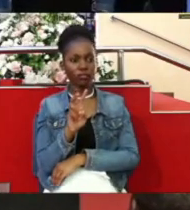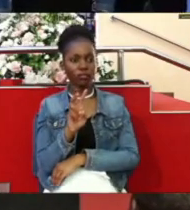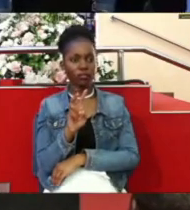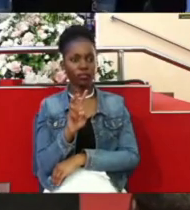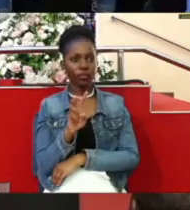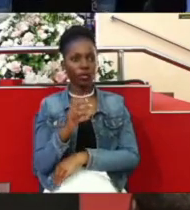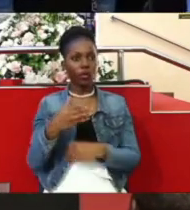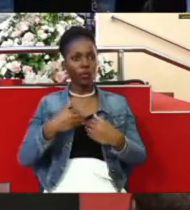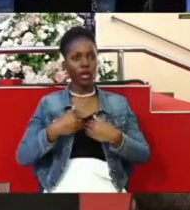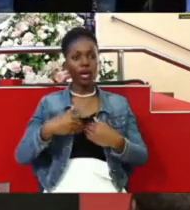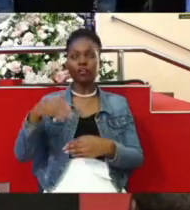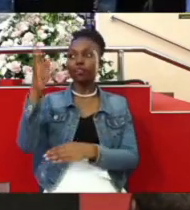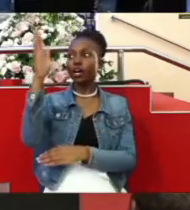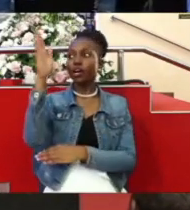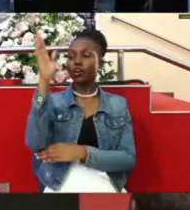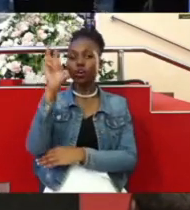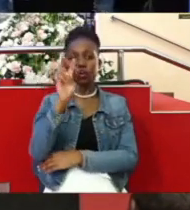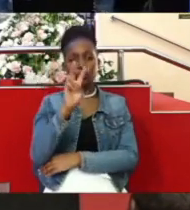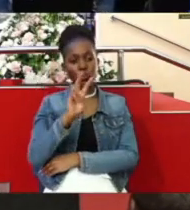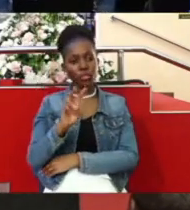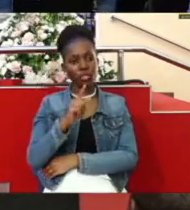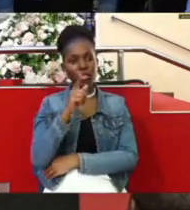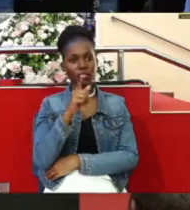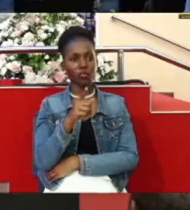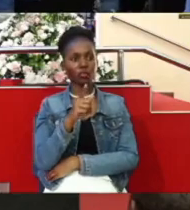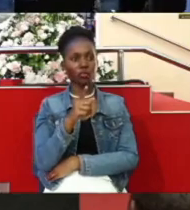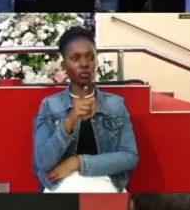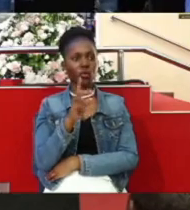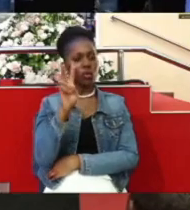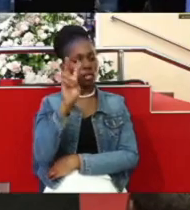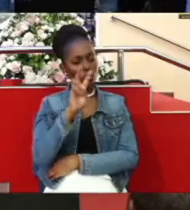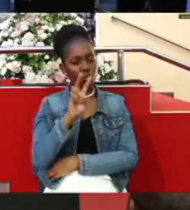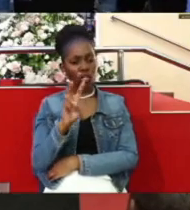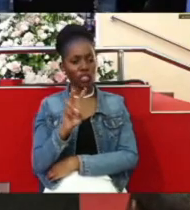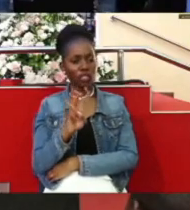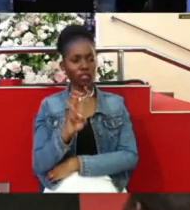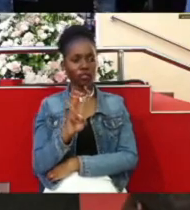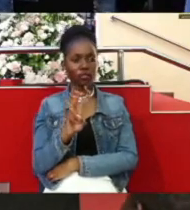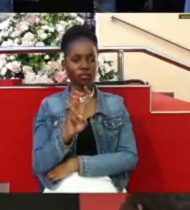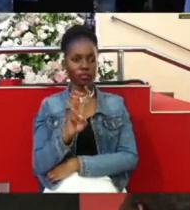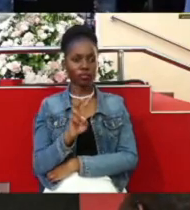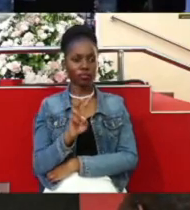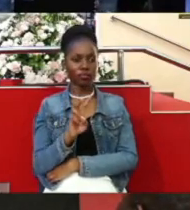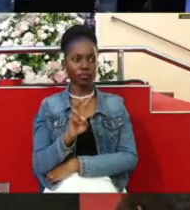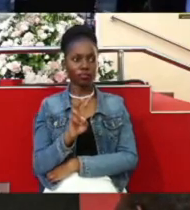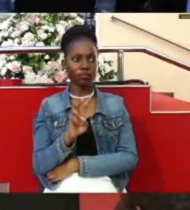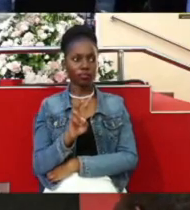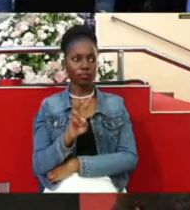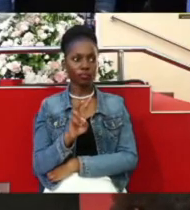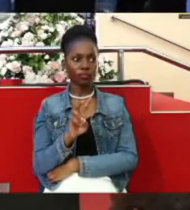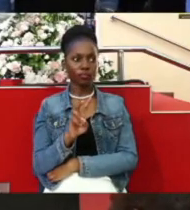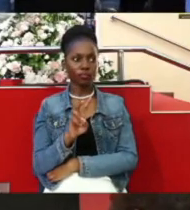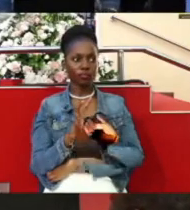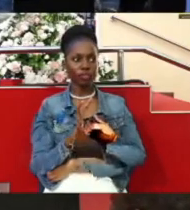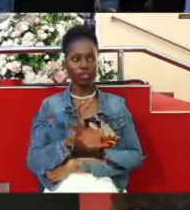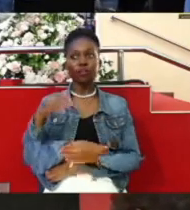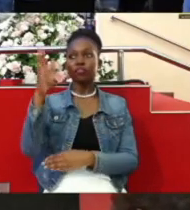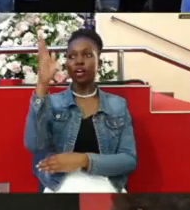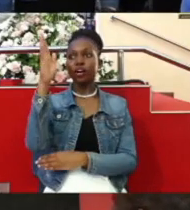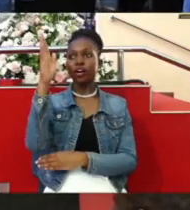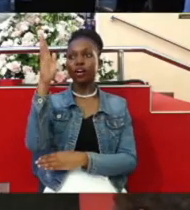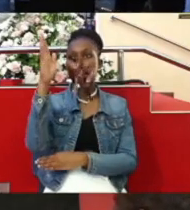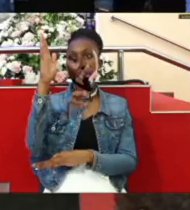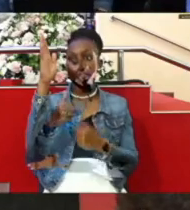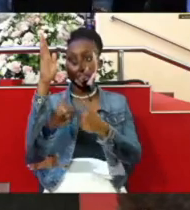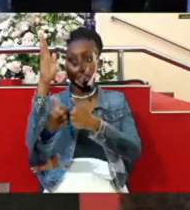who sees you. Kuna Mungu ambaye anakuona. There is a God who is watching you. Kuna Mungu ambaye anakuangalia. There is a God who is seeing your struggles. Kuna Mungu